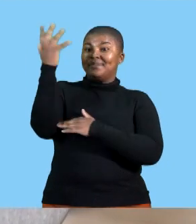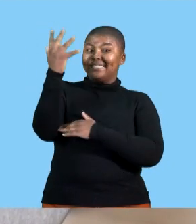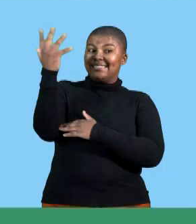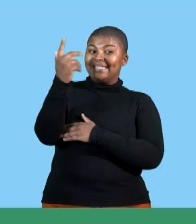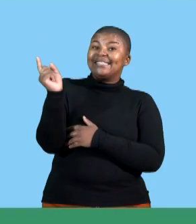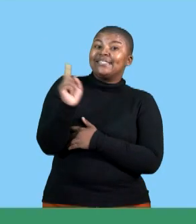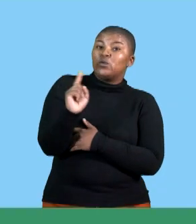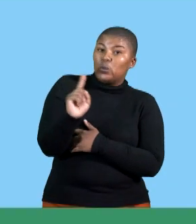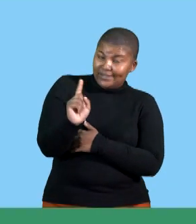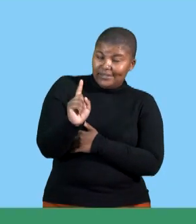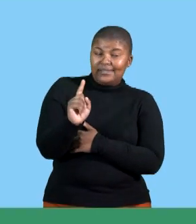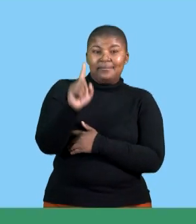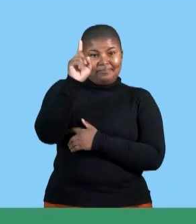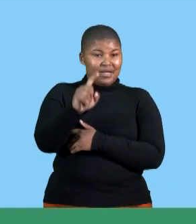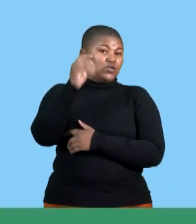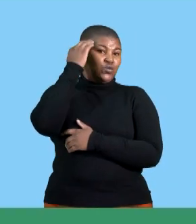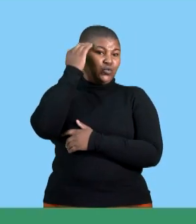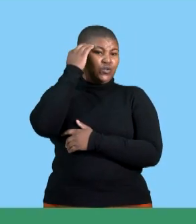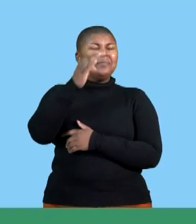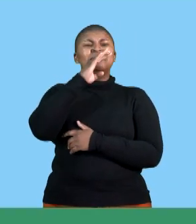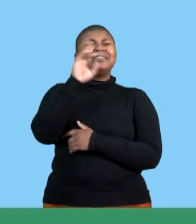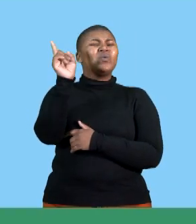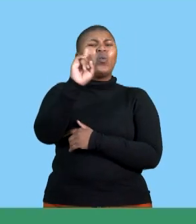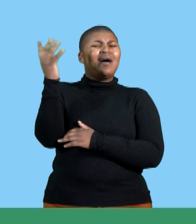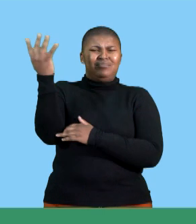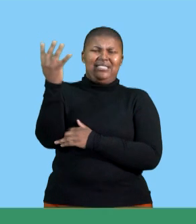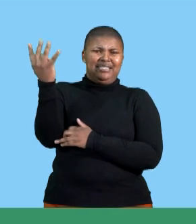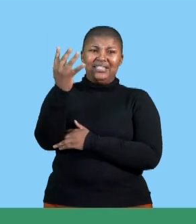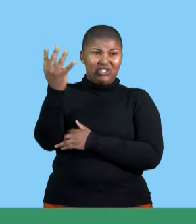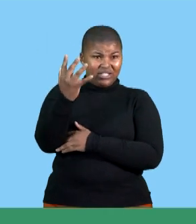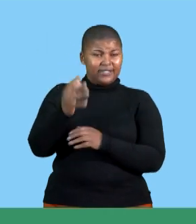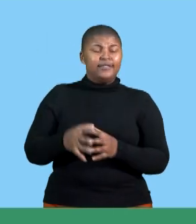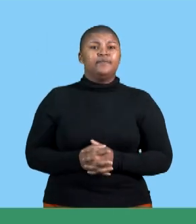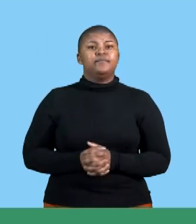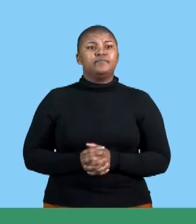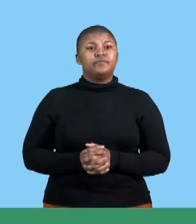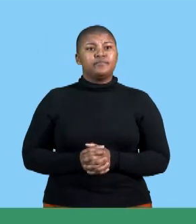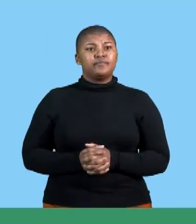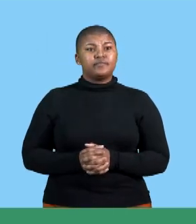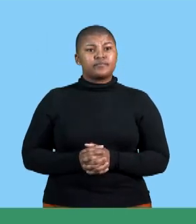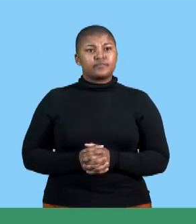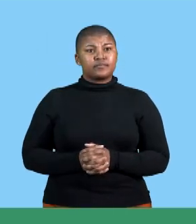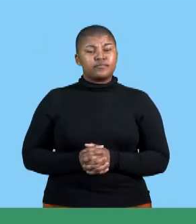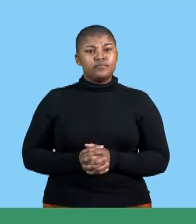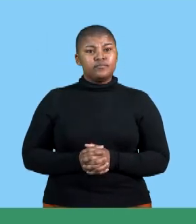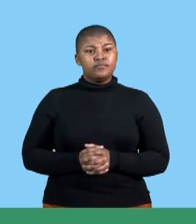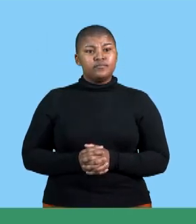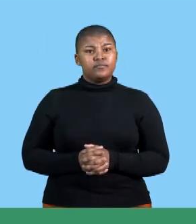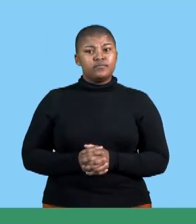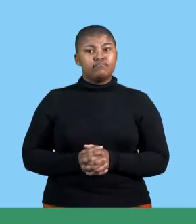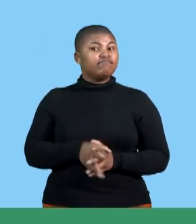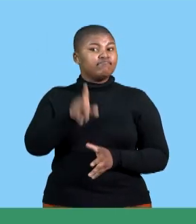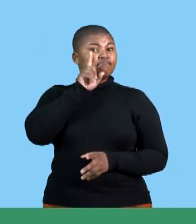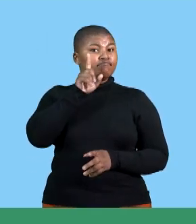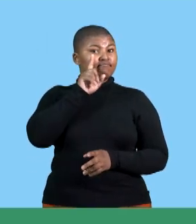of presentation. What is presentation? What does it mean to present? Right, so I'm asking you as a practice